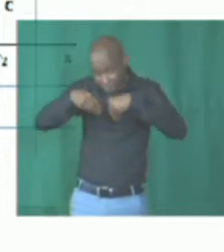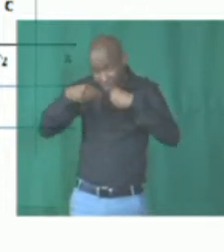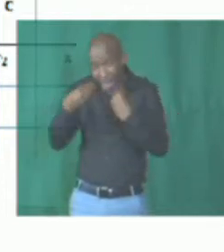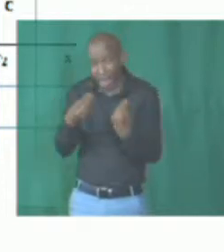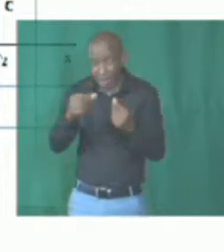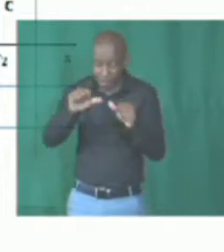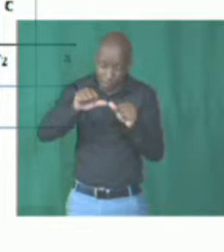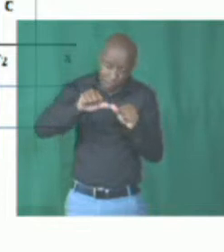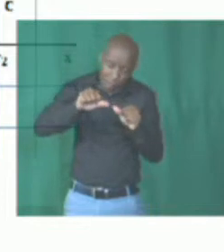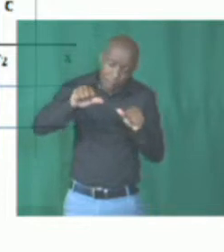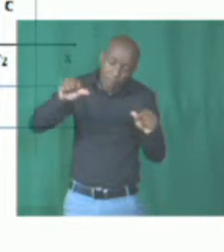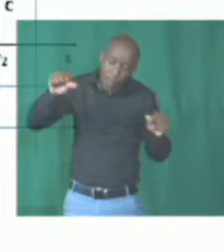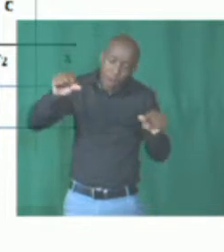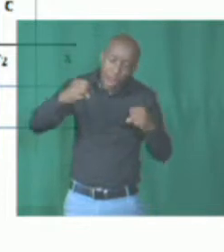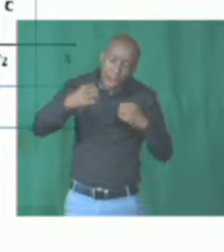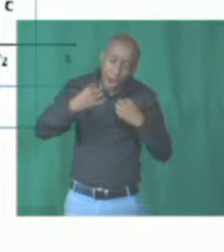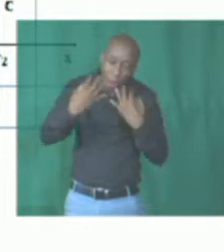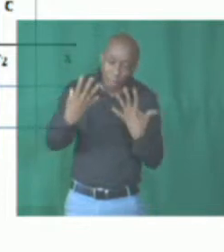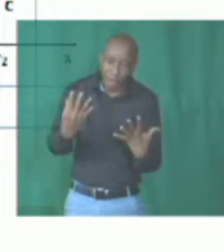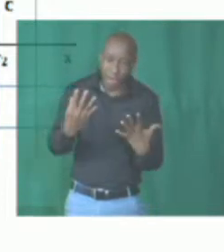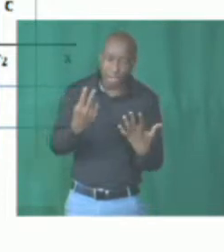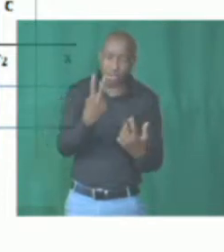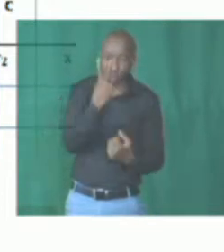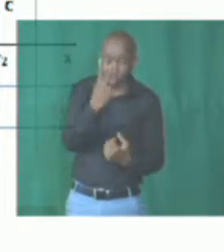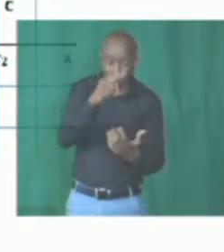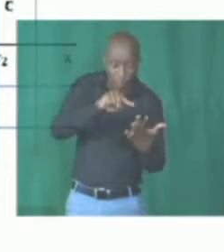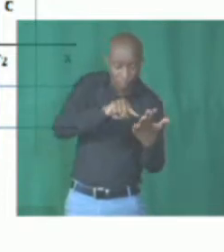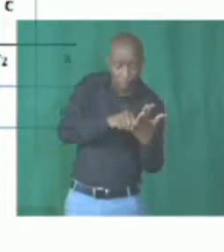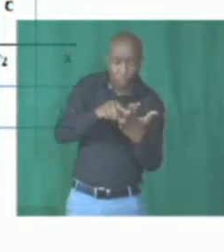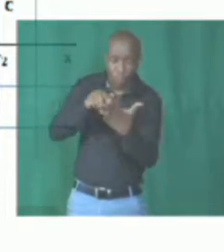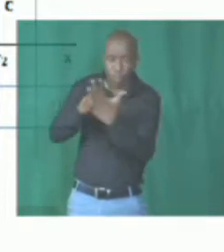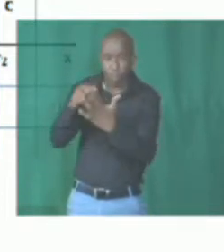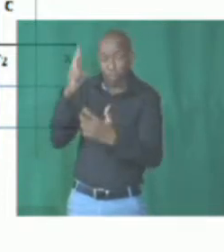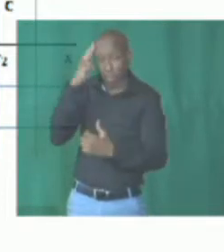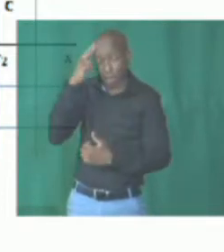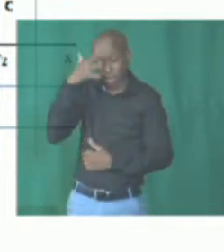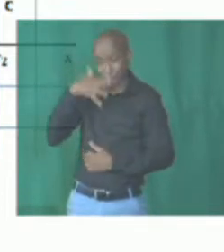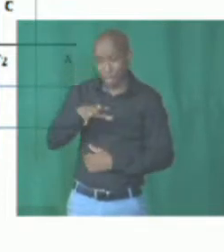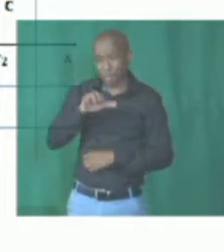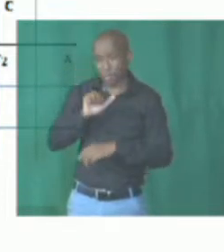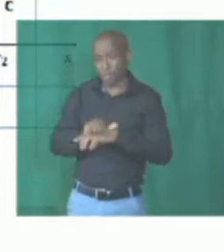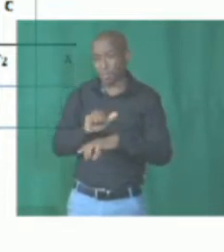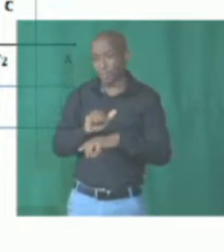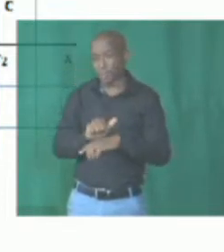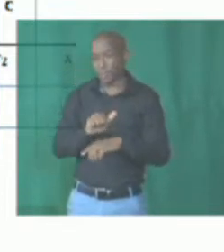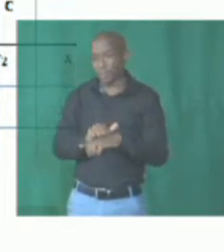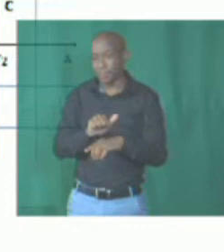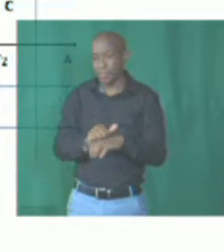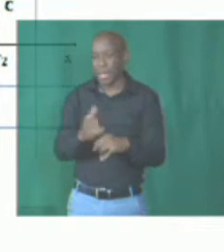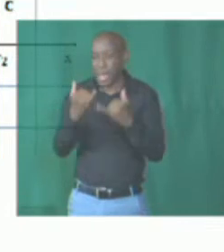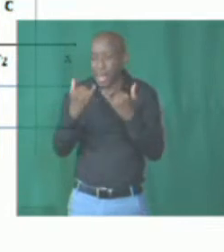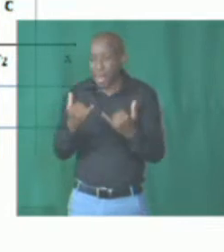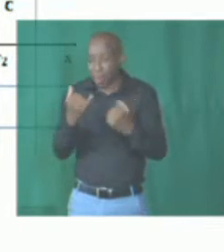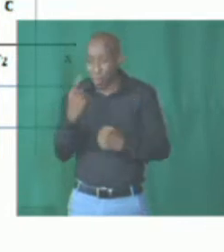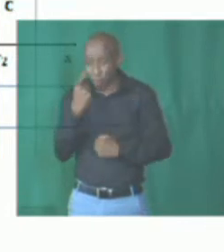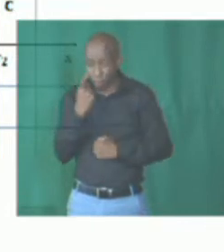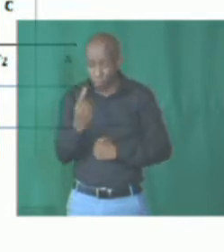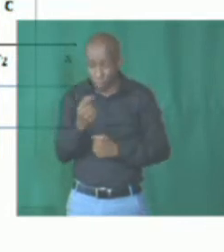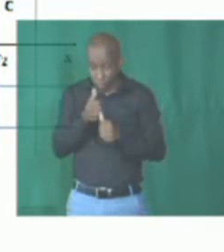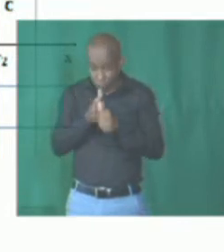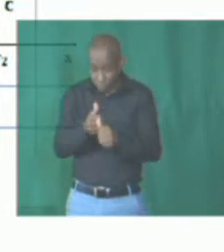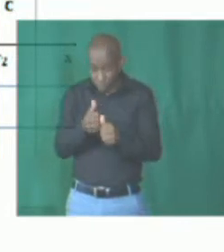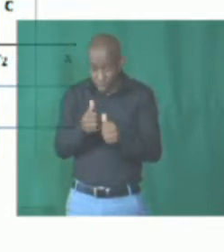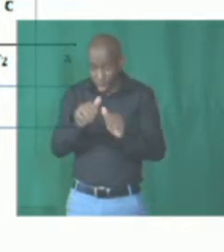the length of a line segment joined by 2 coordinate points. So let's deduce this formula. Okay, so